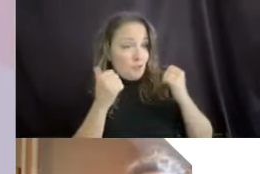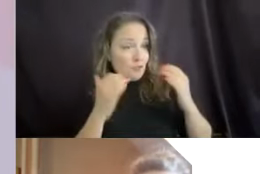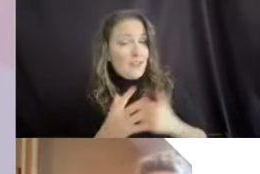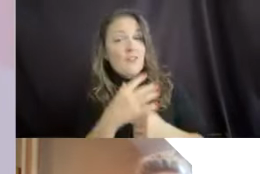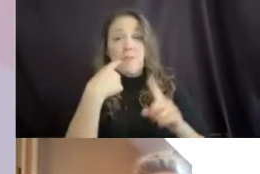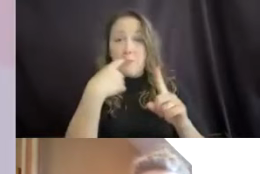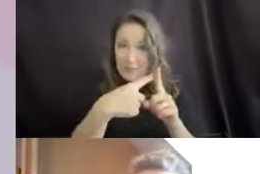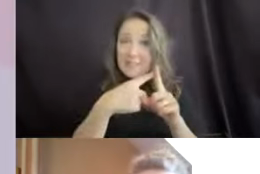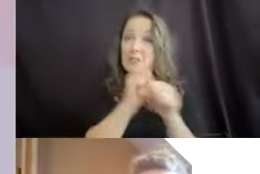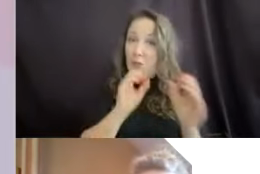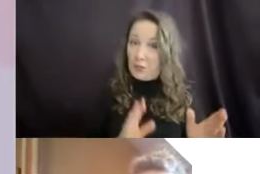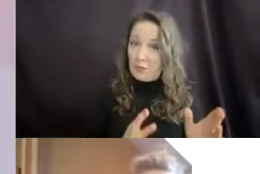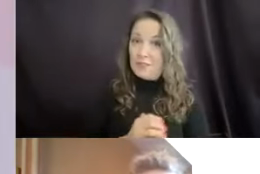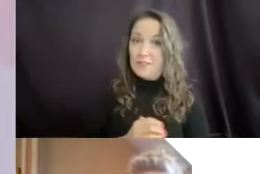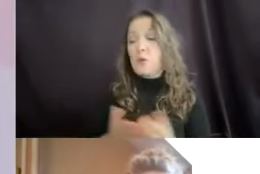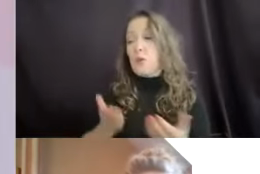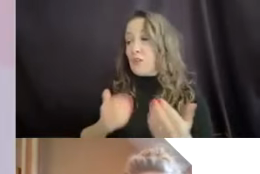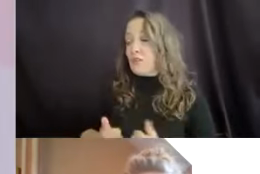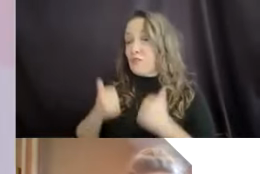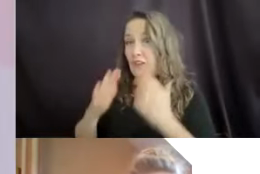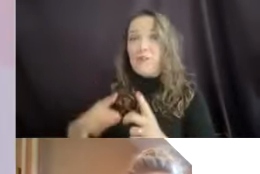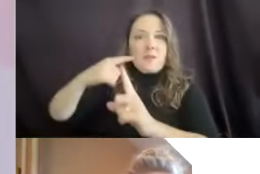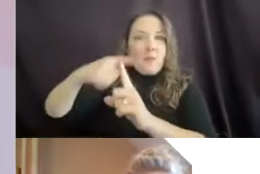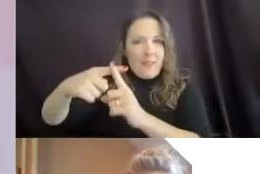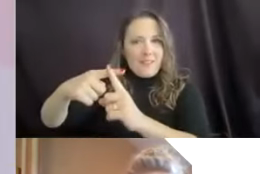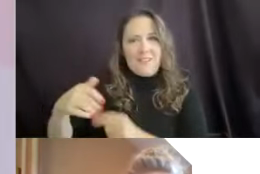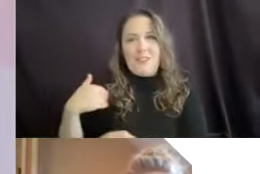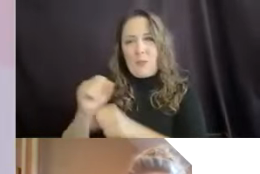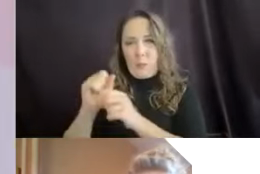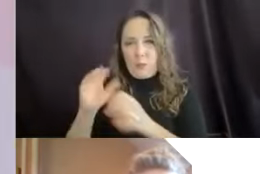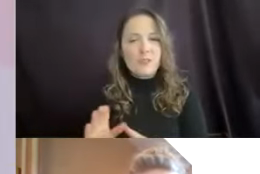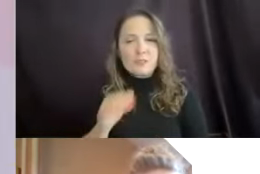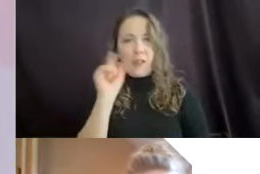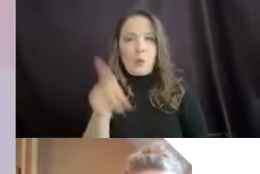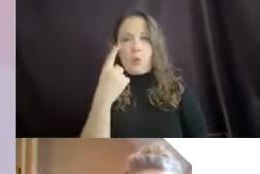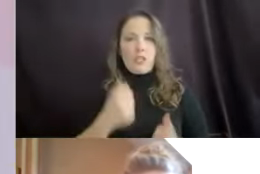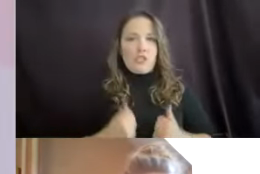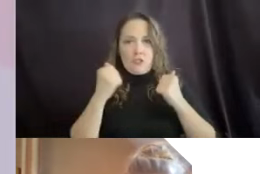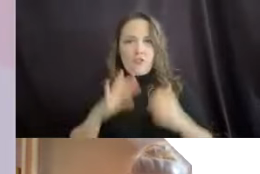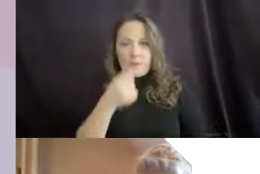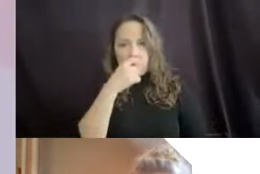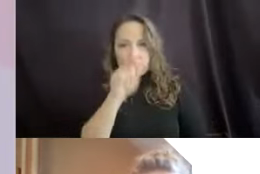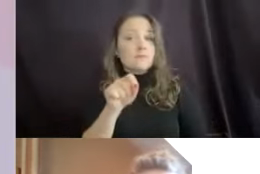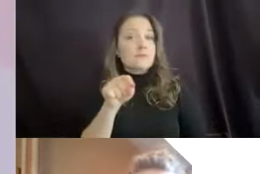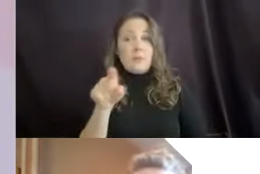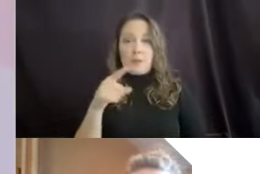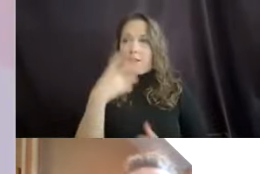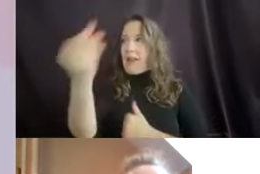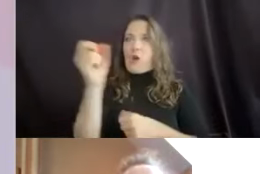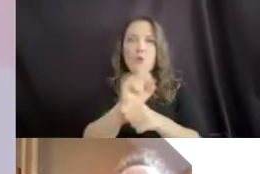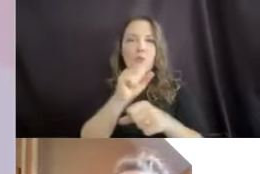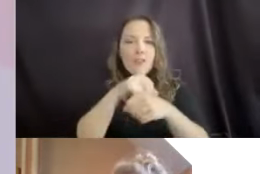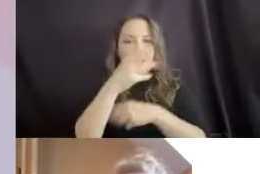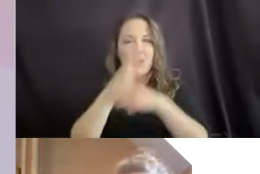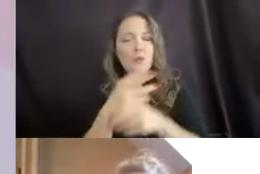be survivors and youth workers. We're not just survivors. We're out there working in the world too.